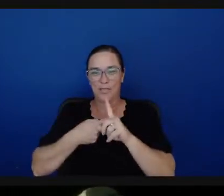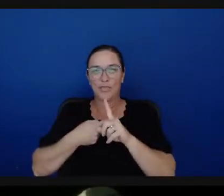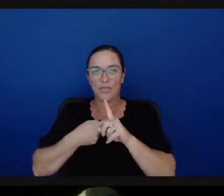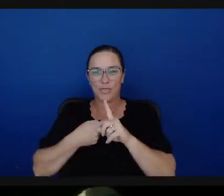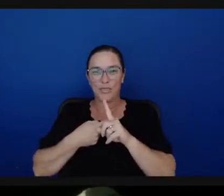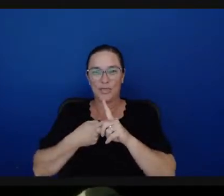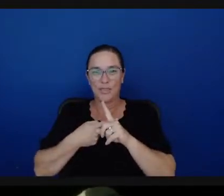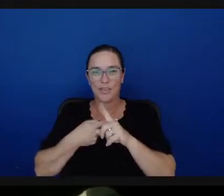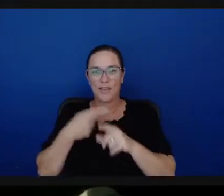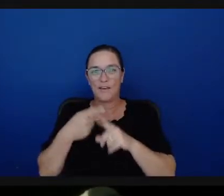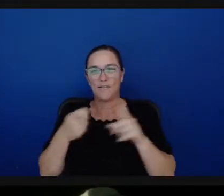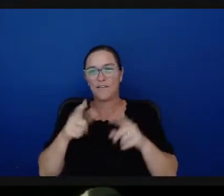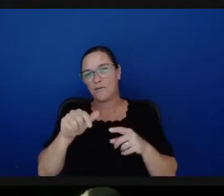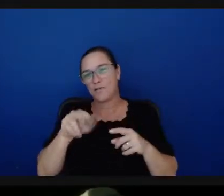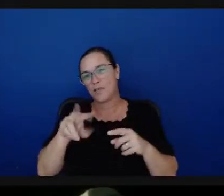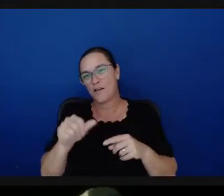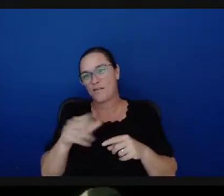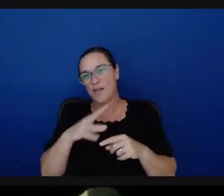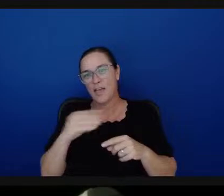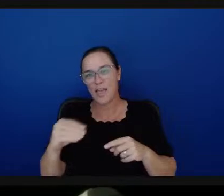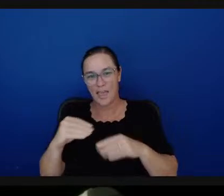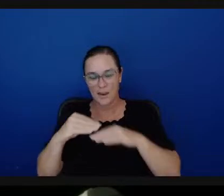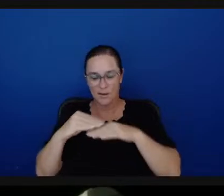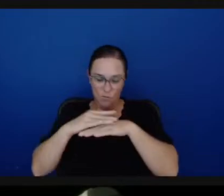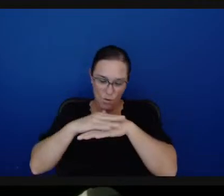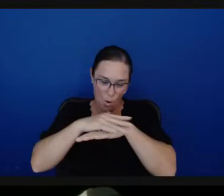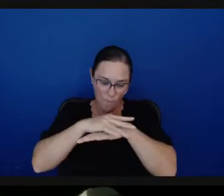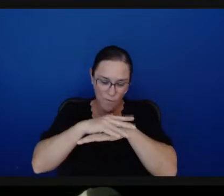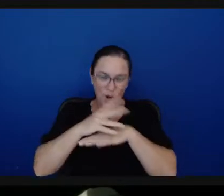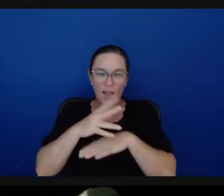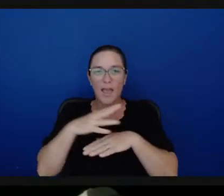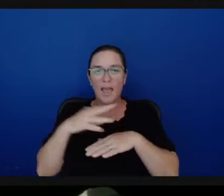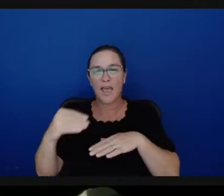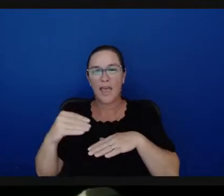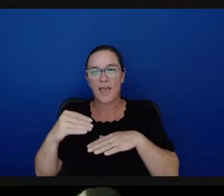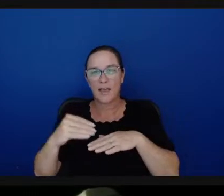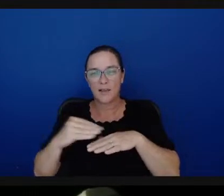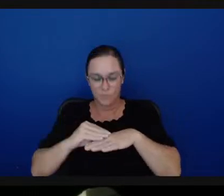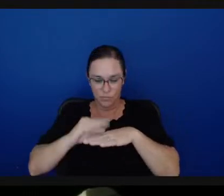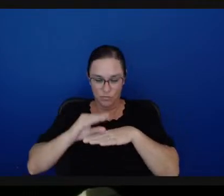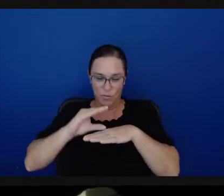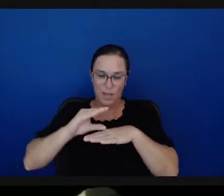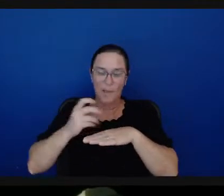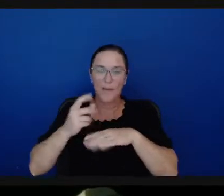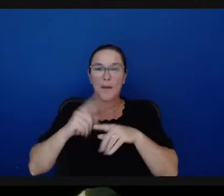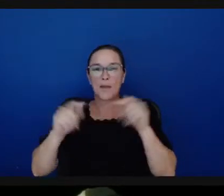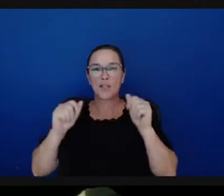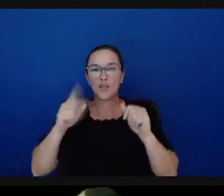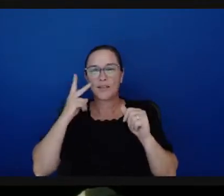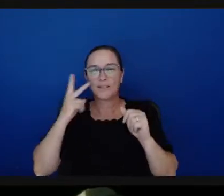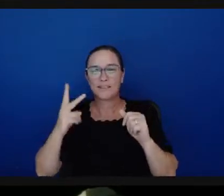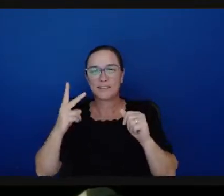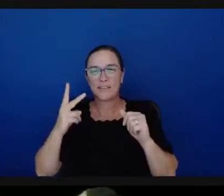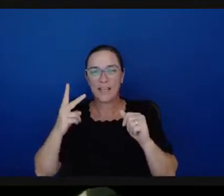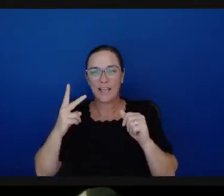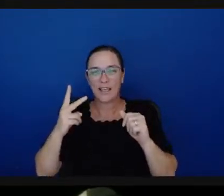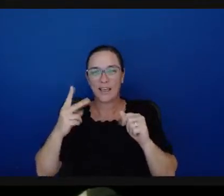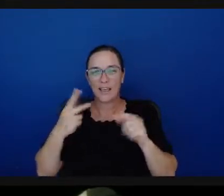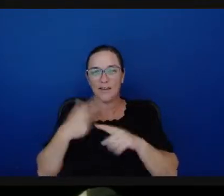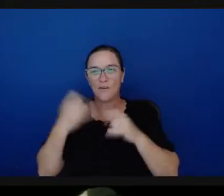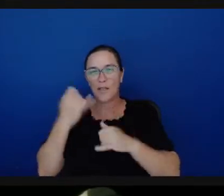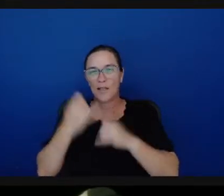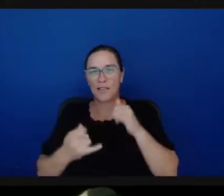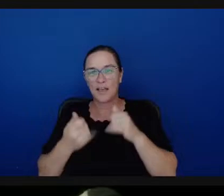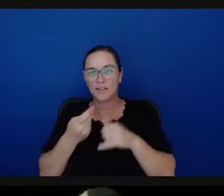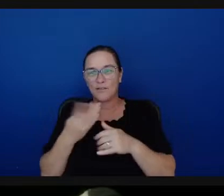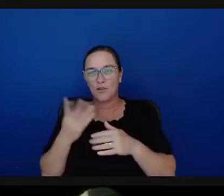Both from lava being in place and flowing over the area and adding depth that way, but also you can see here from this last couple stages, there's